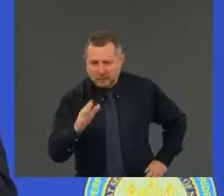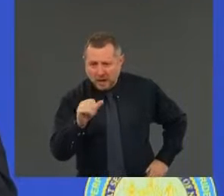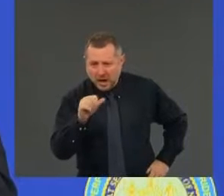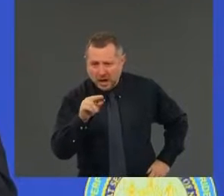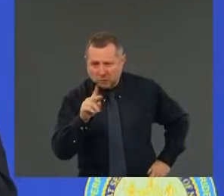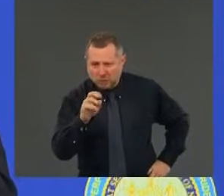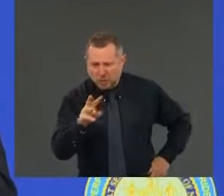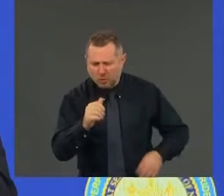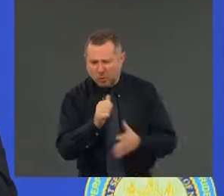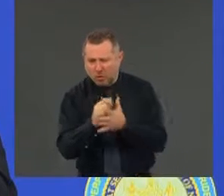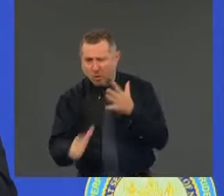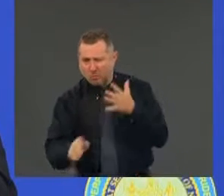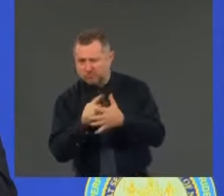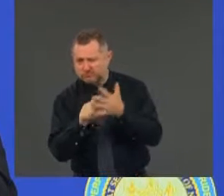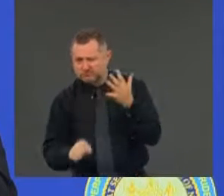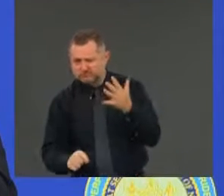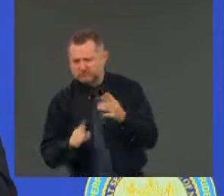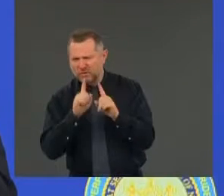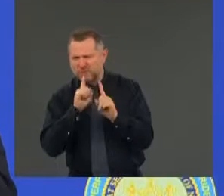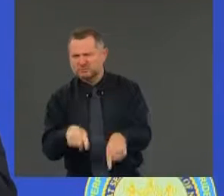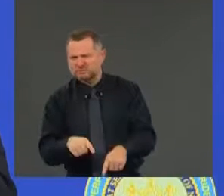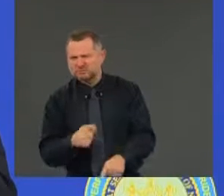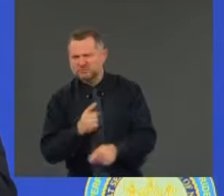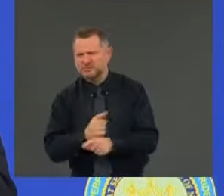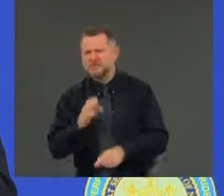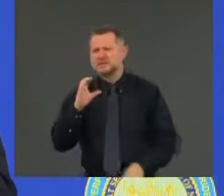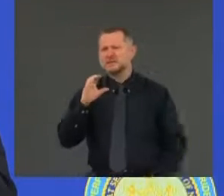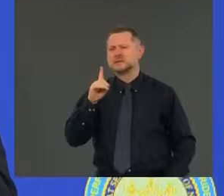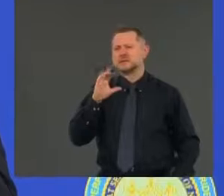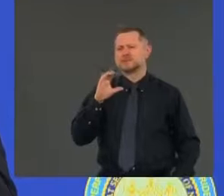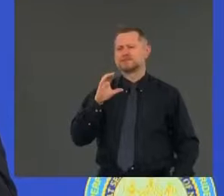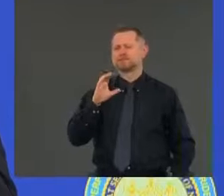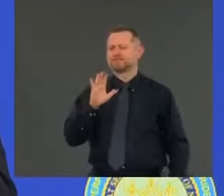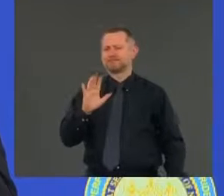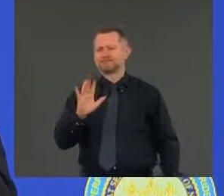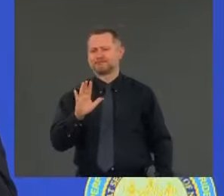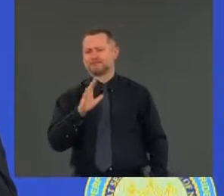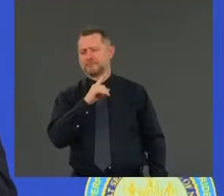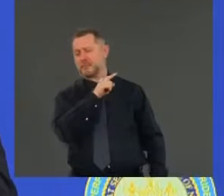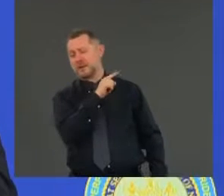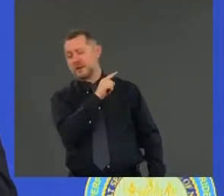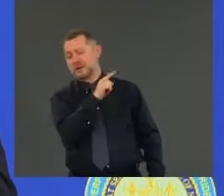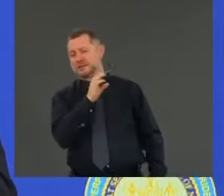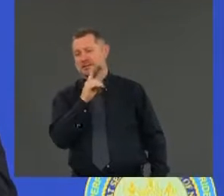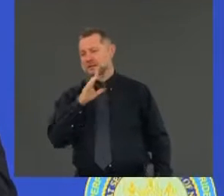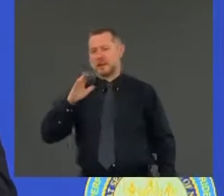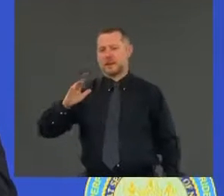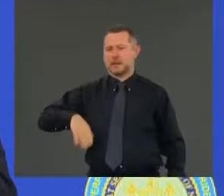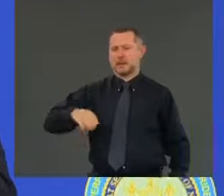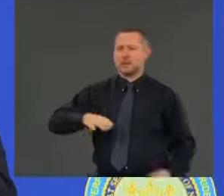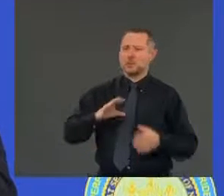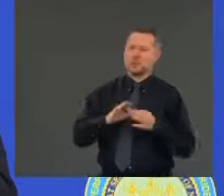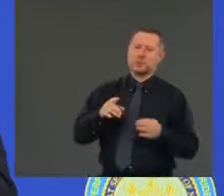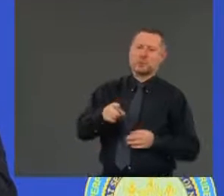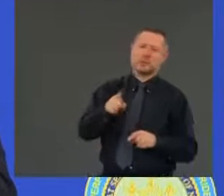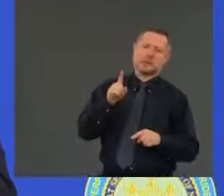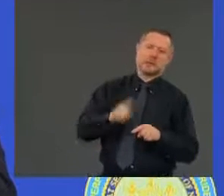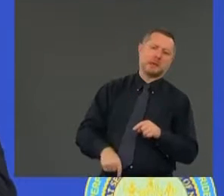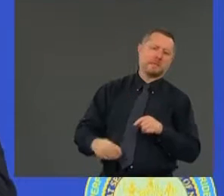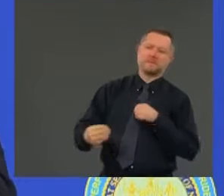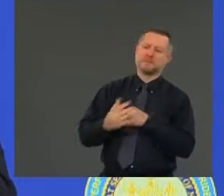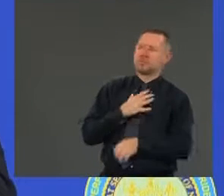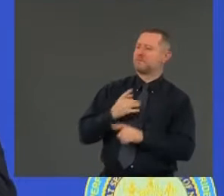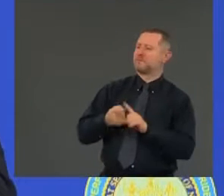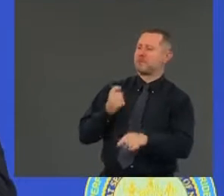not say, first of all, the CDC did not say you can't get it from surfaces. They said you can get it